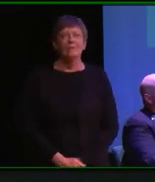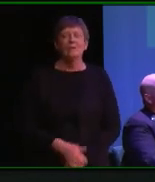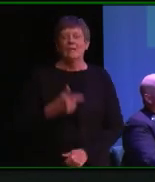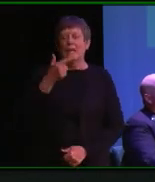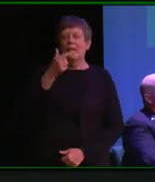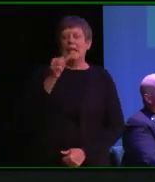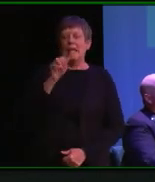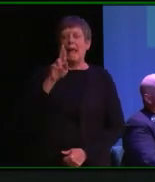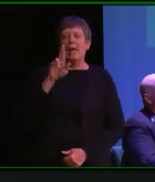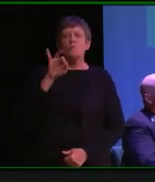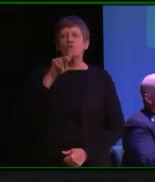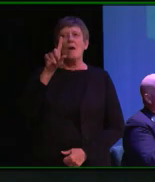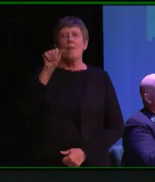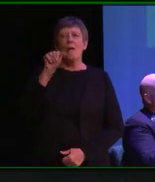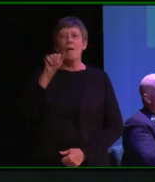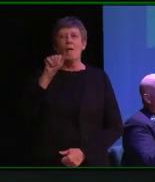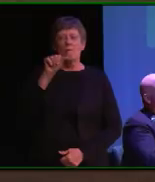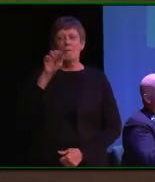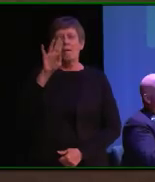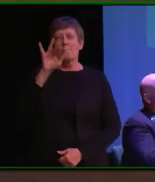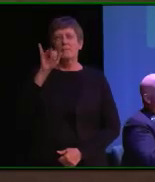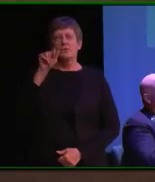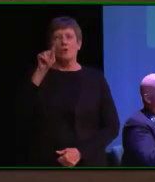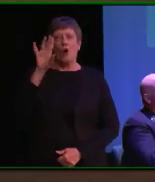Gabriella Piscani.